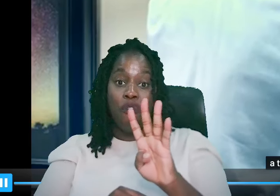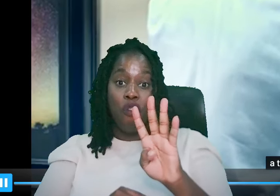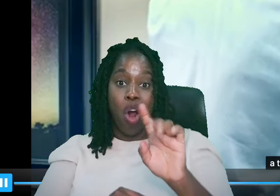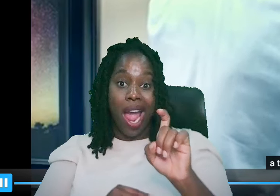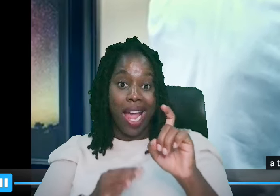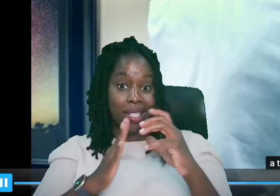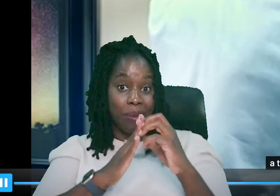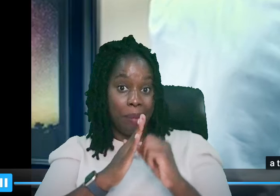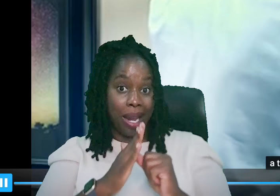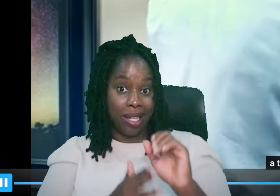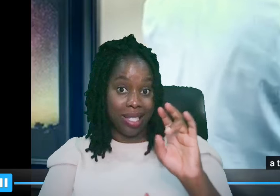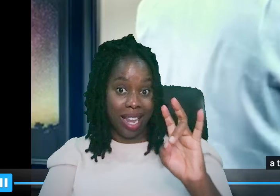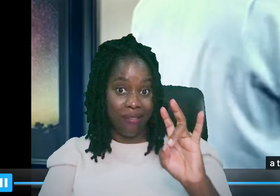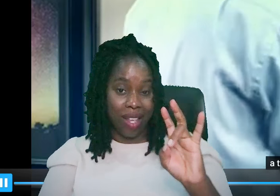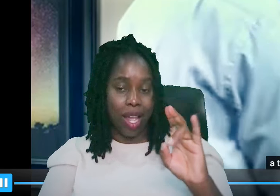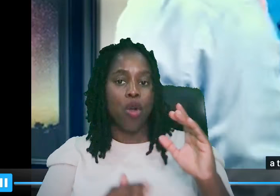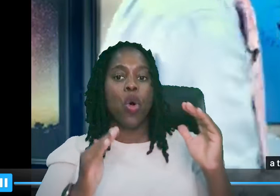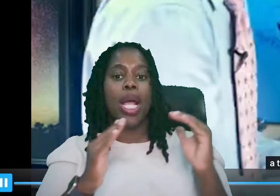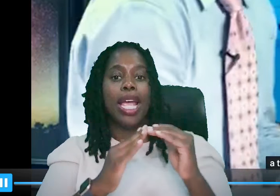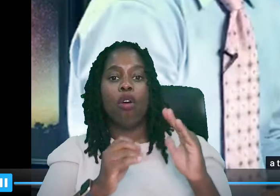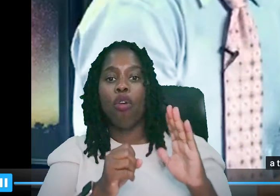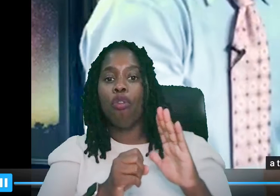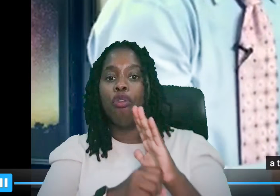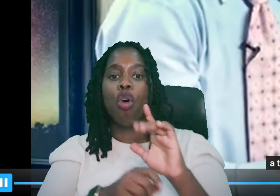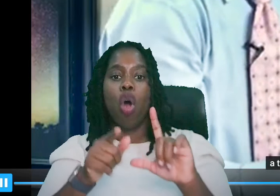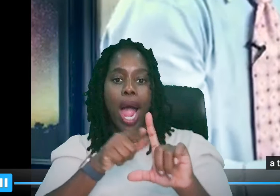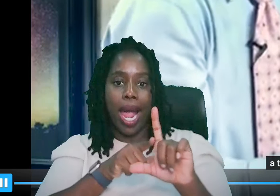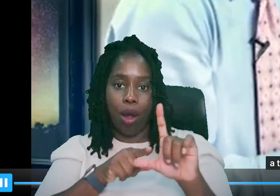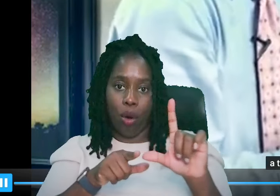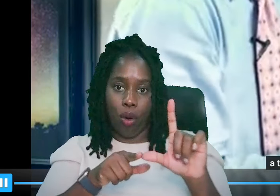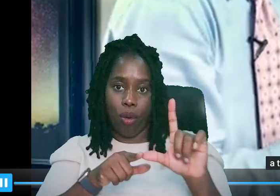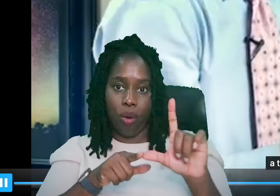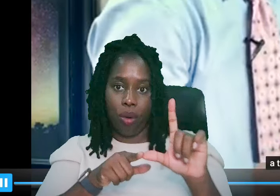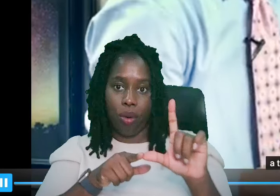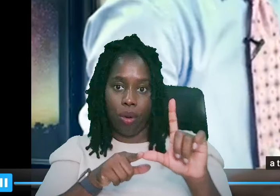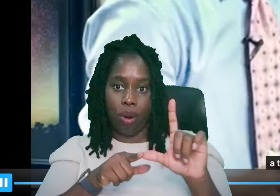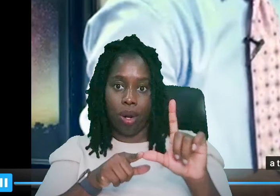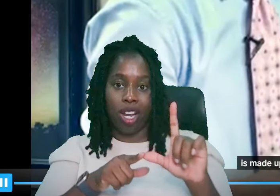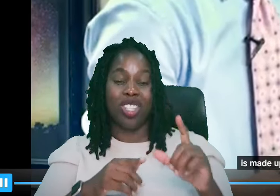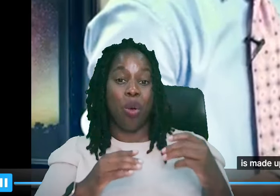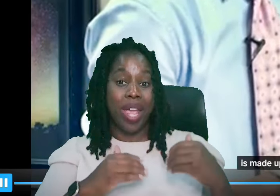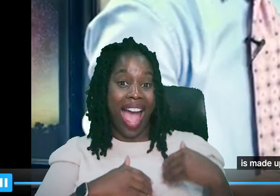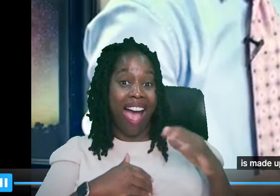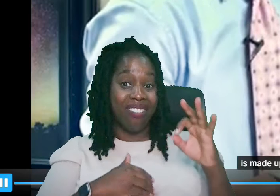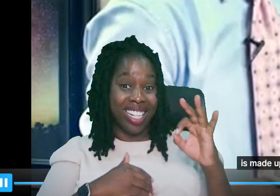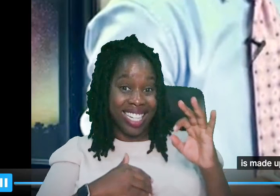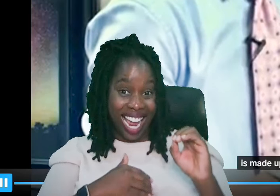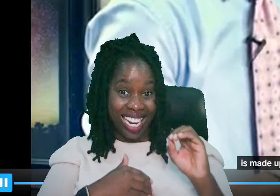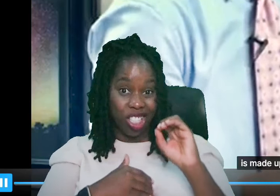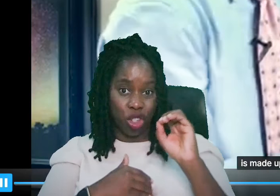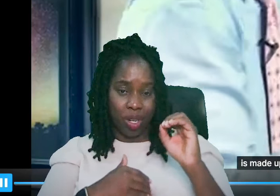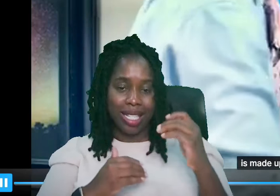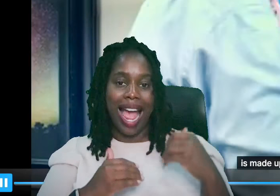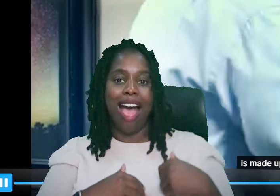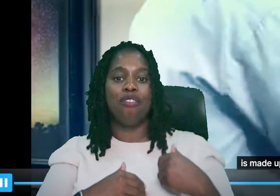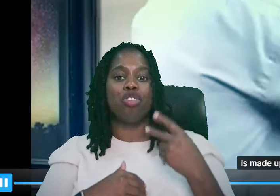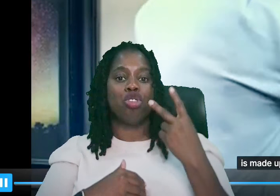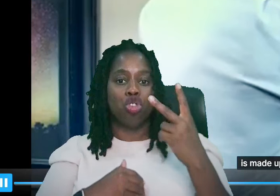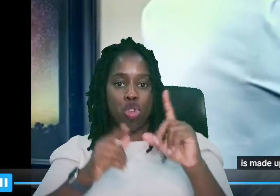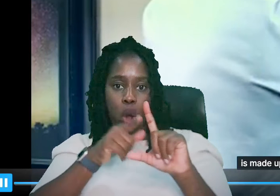7, we'll get a true statement. So we have 90 degrees is made up of 2